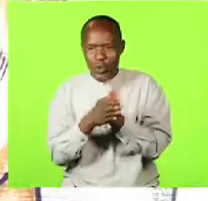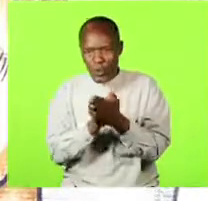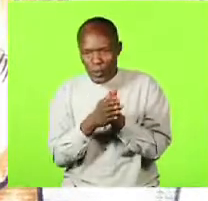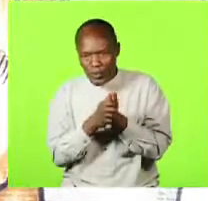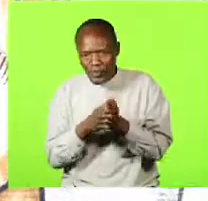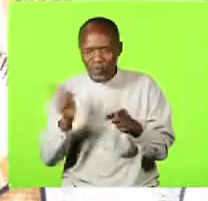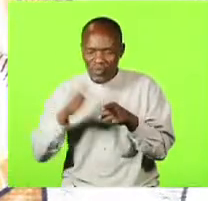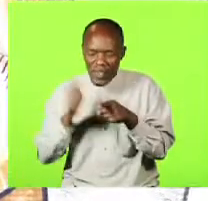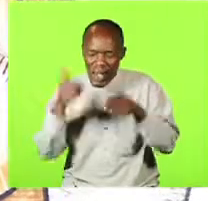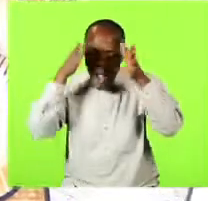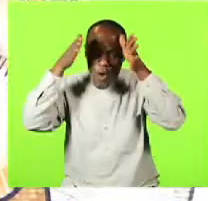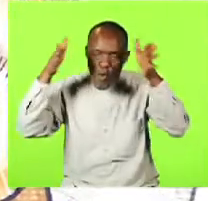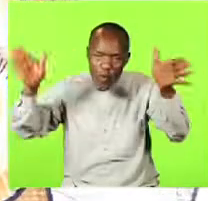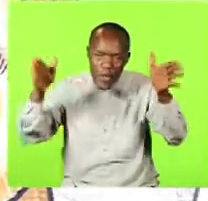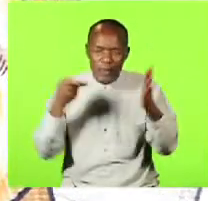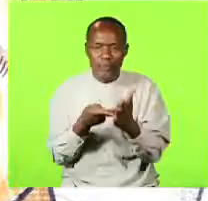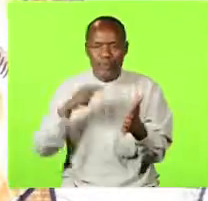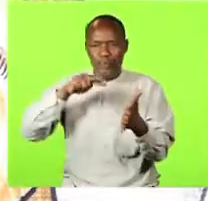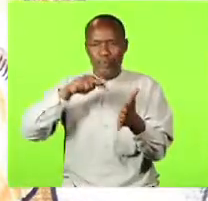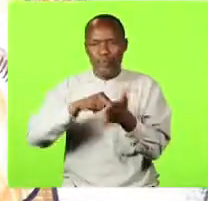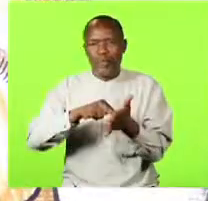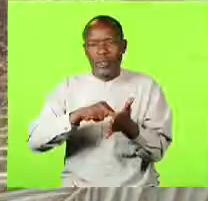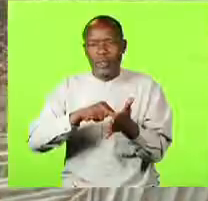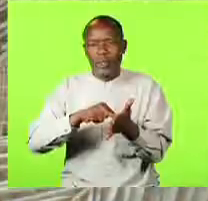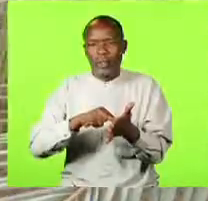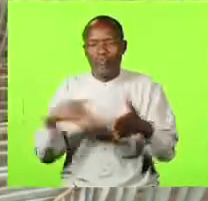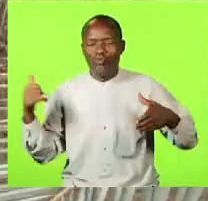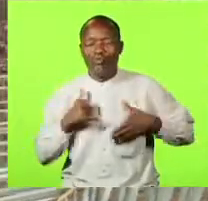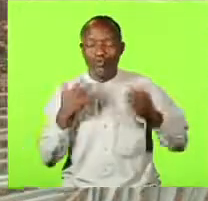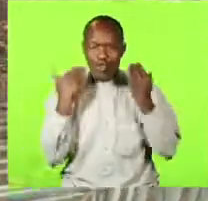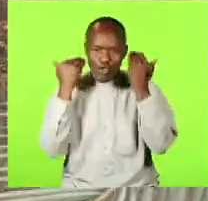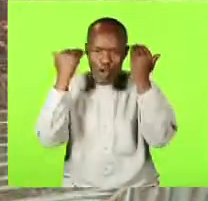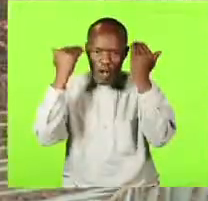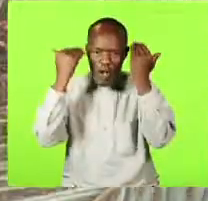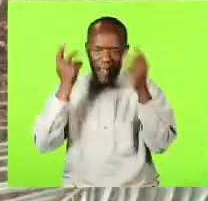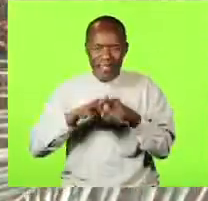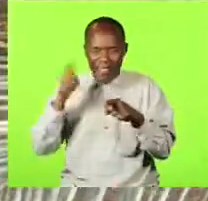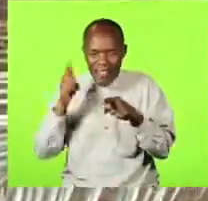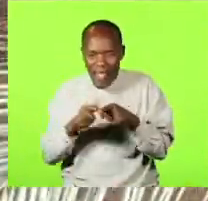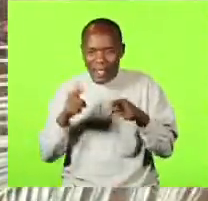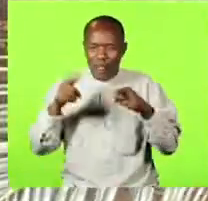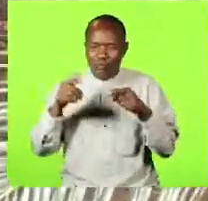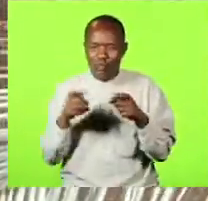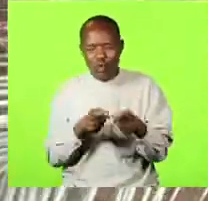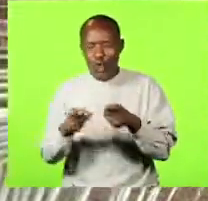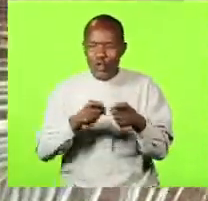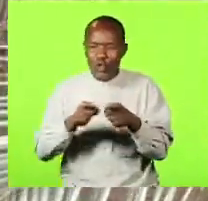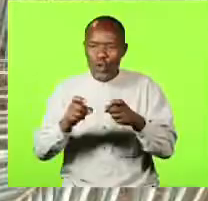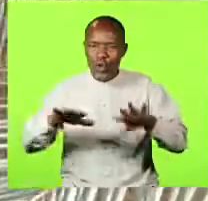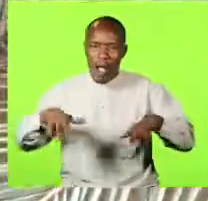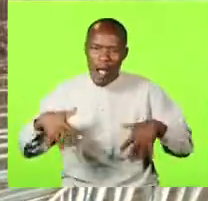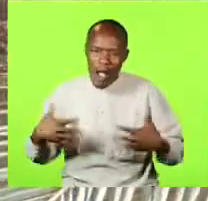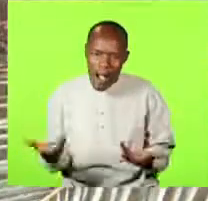is trauma what is trauma healing what are the symptoms what are the coping mechanisms and what are the